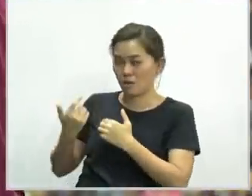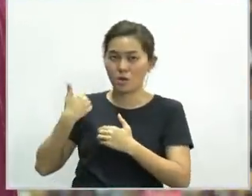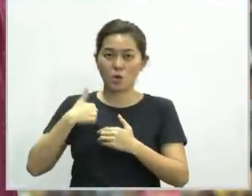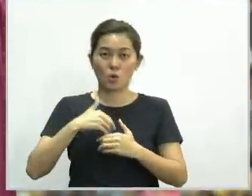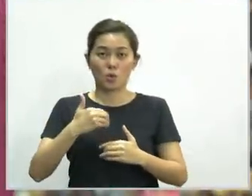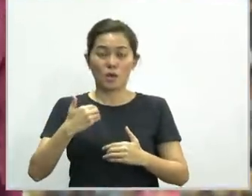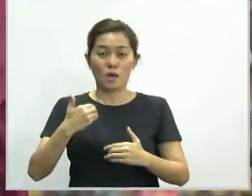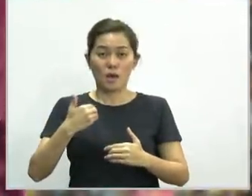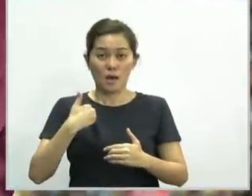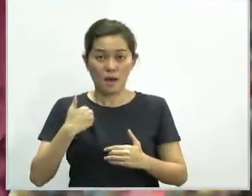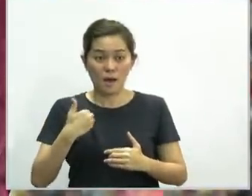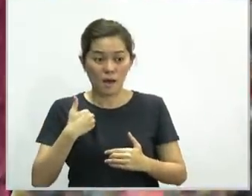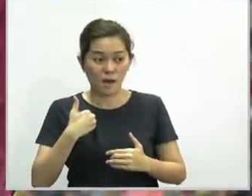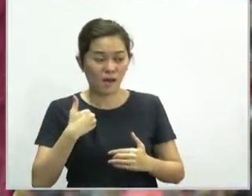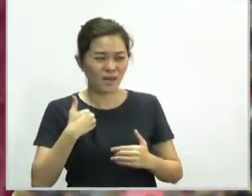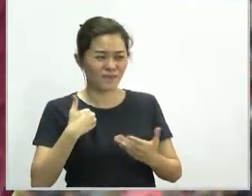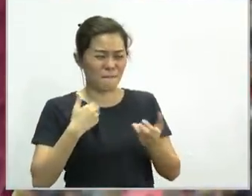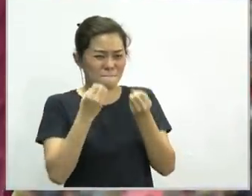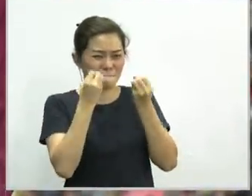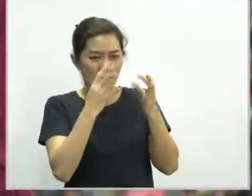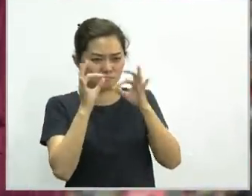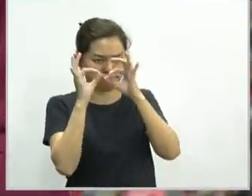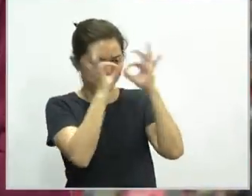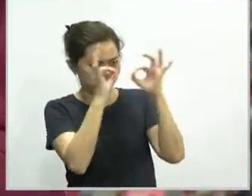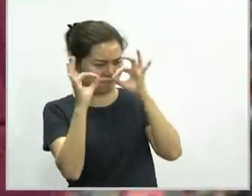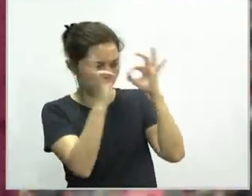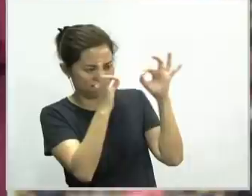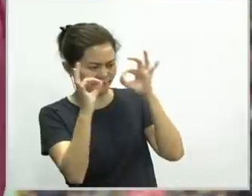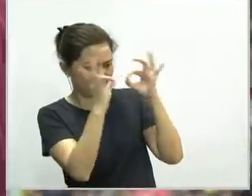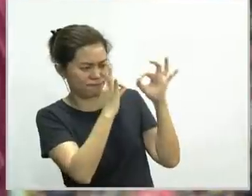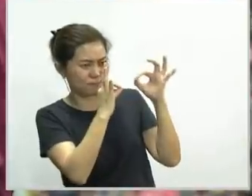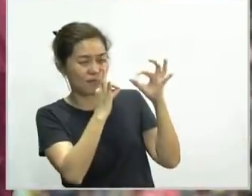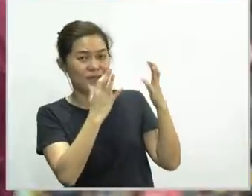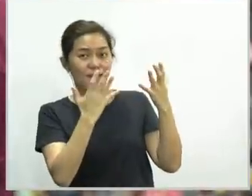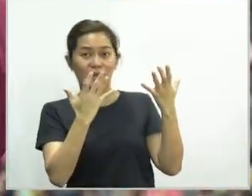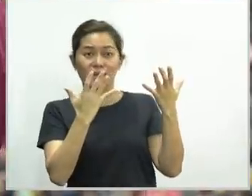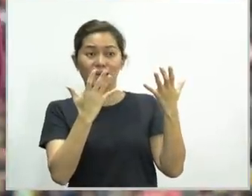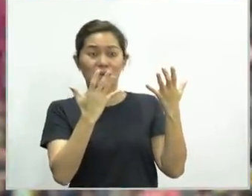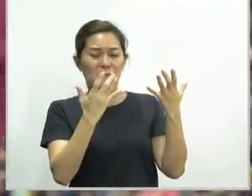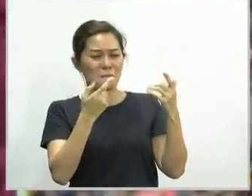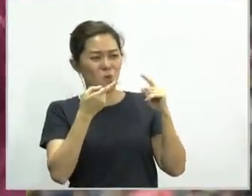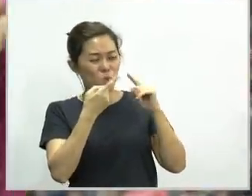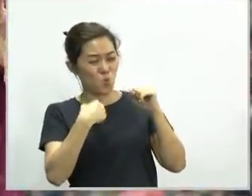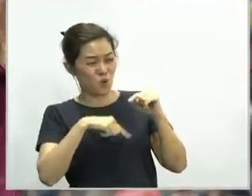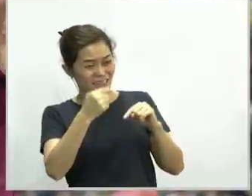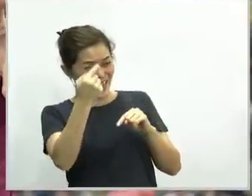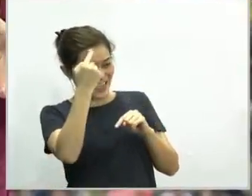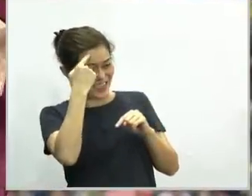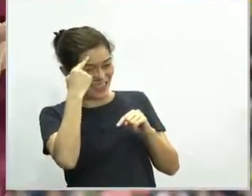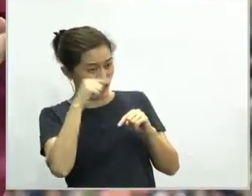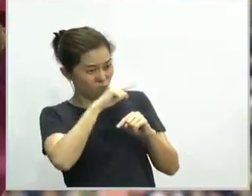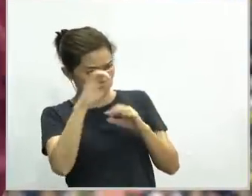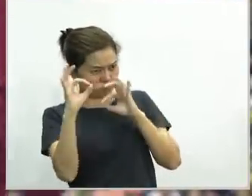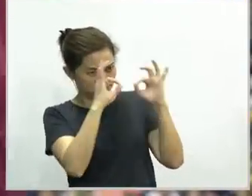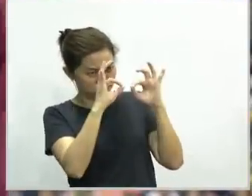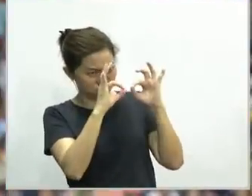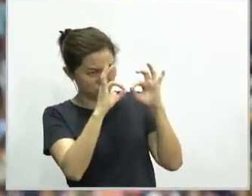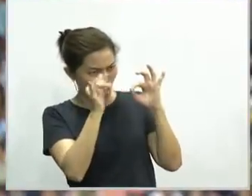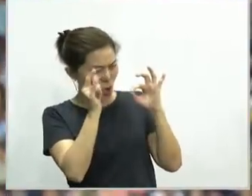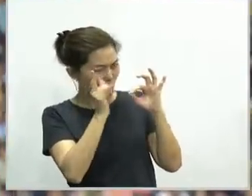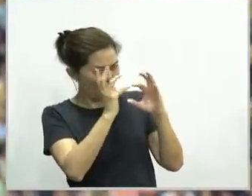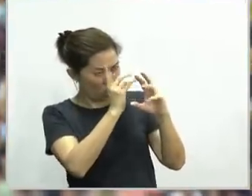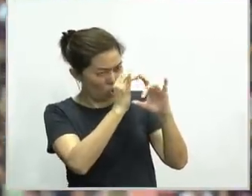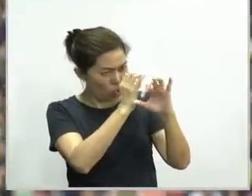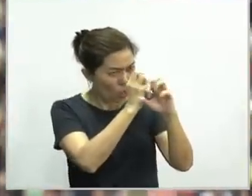detoured by distractions dressed as attractions. And